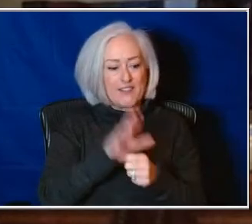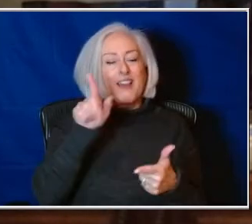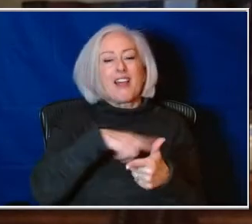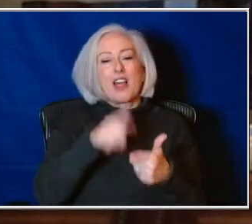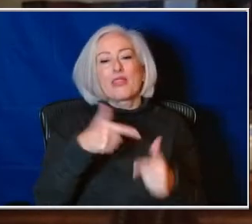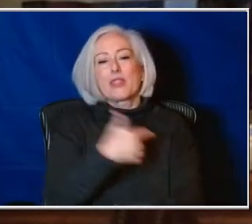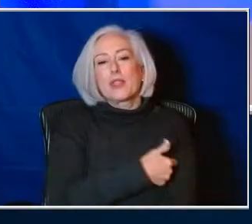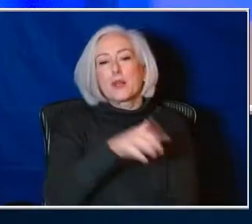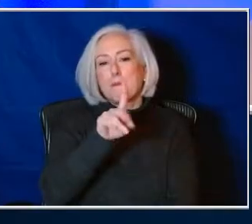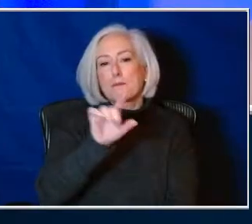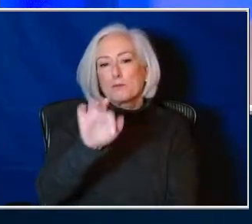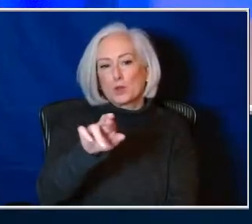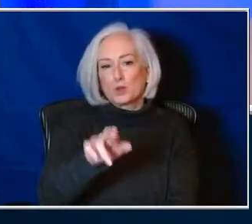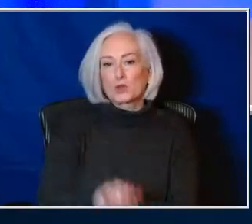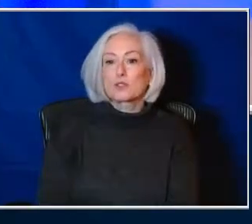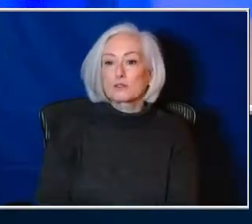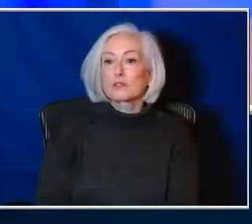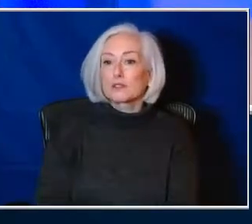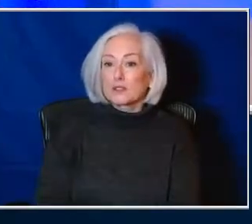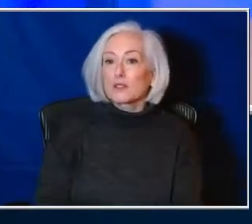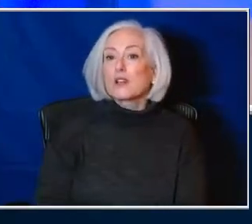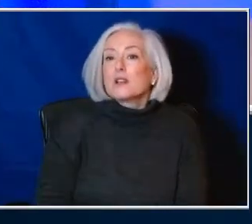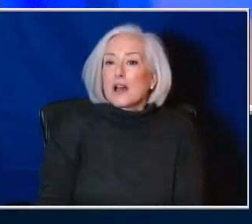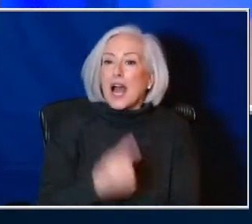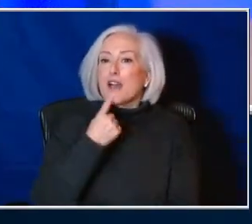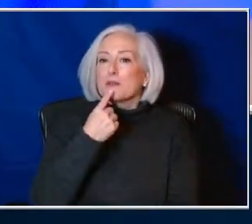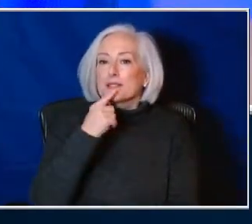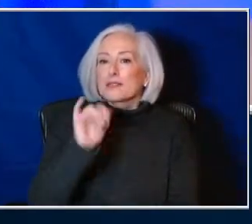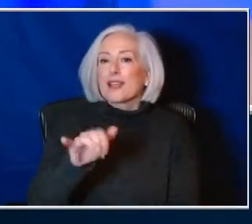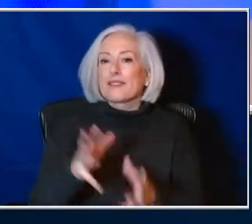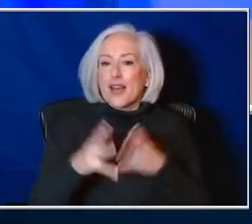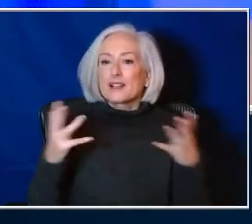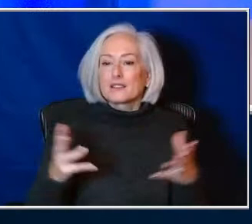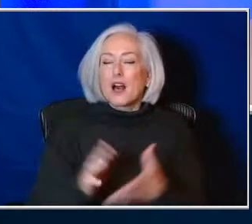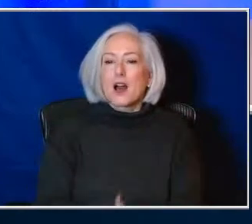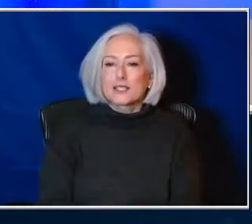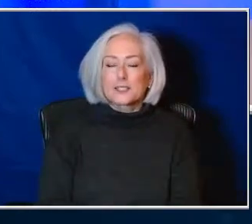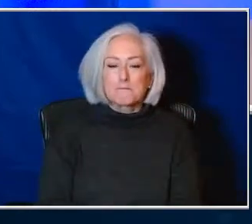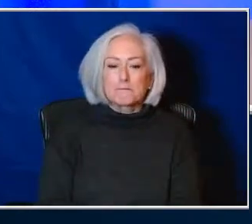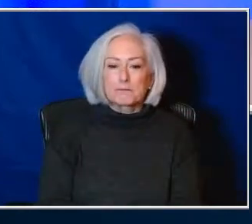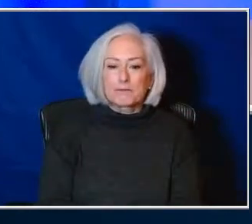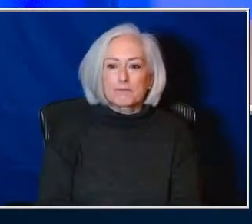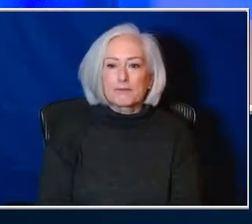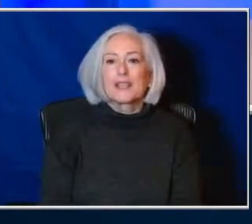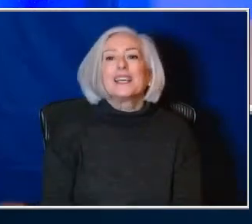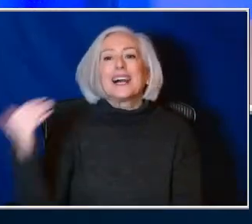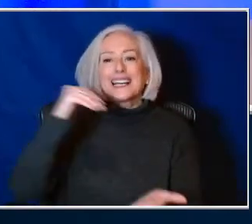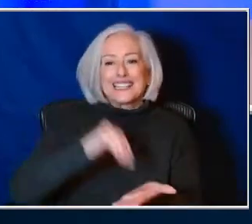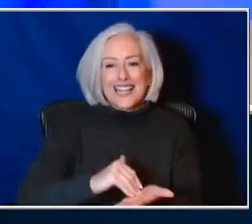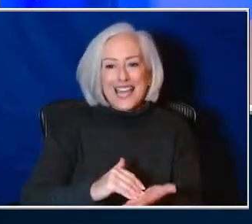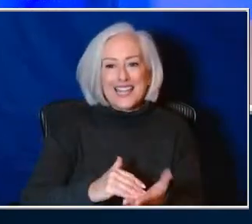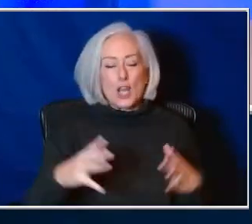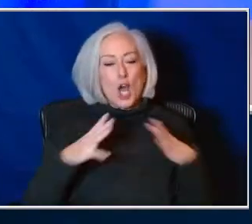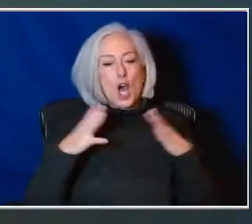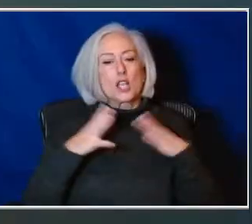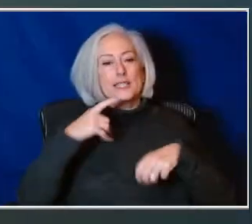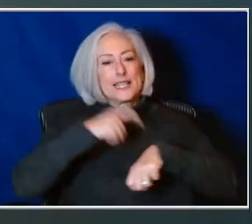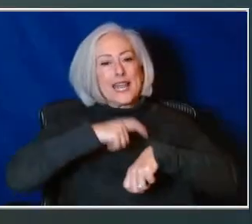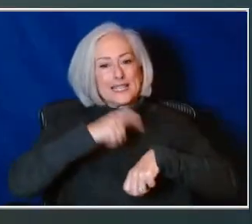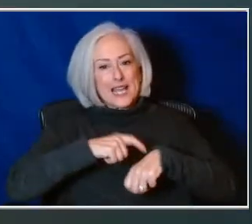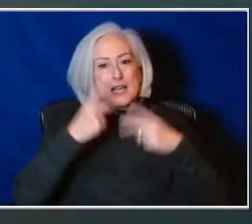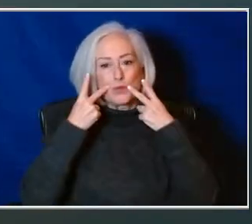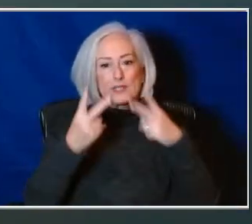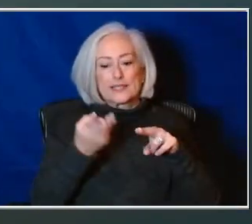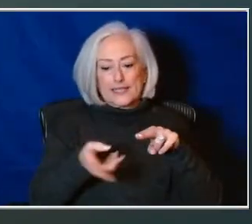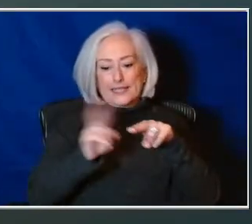boosted. Certainly been what we've been saying the whole time, Hawkeye. And I think, again, as we come into this holiday season, we see the rise in these variants.